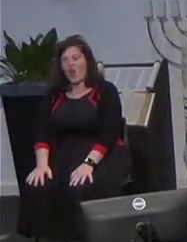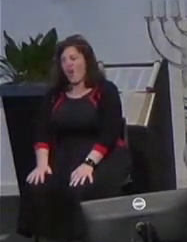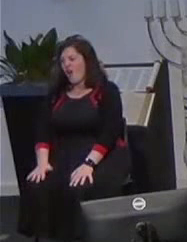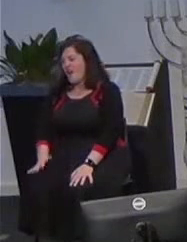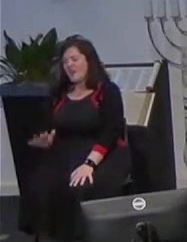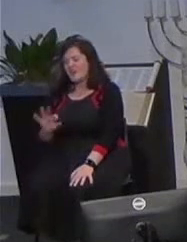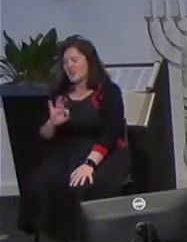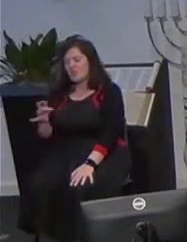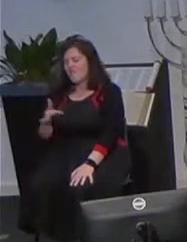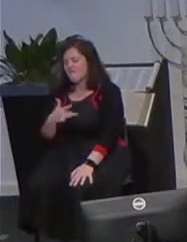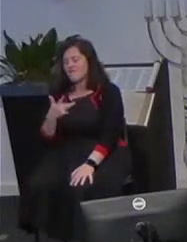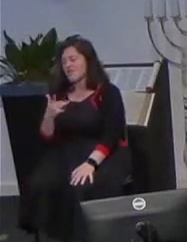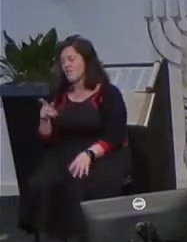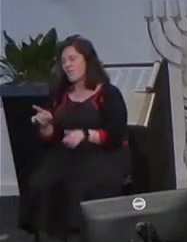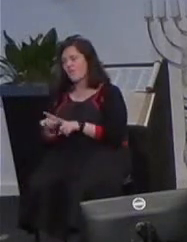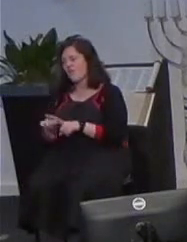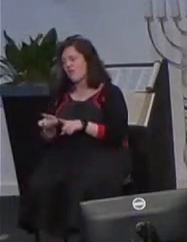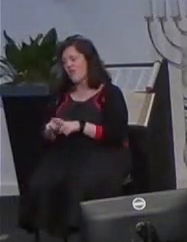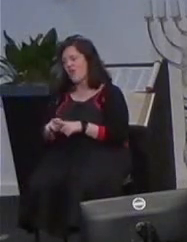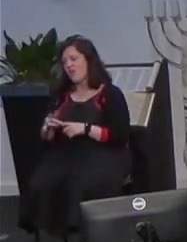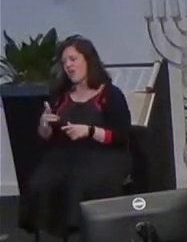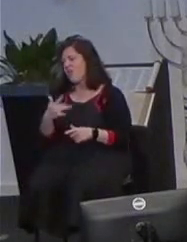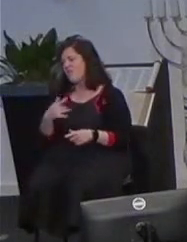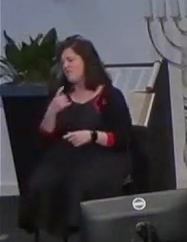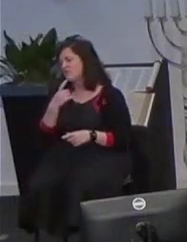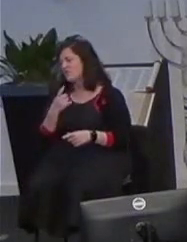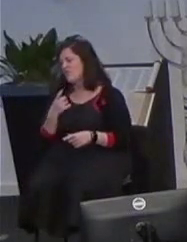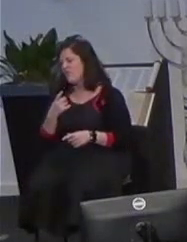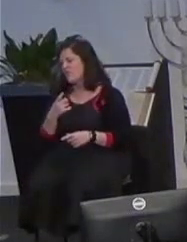that. I don't think I look like that.